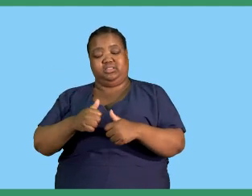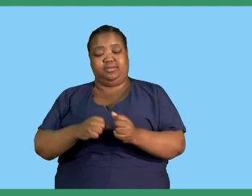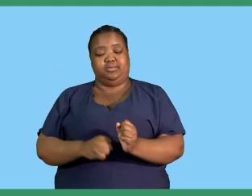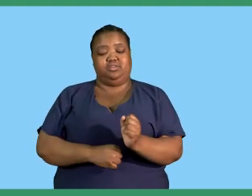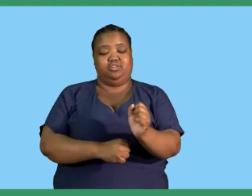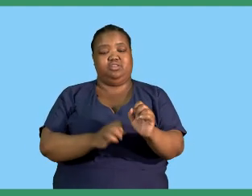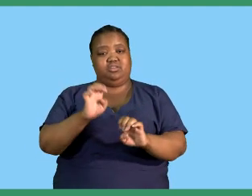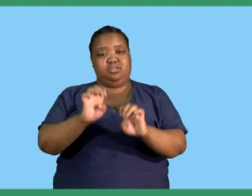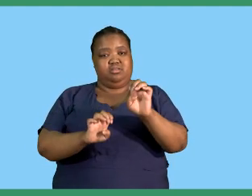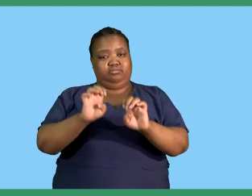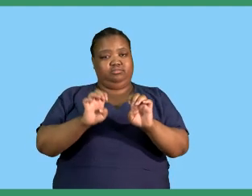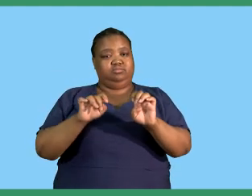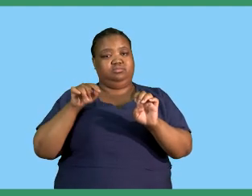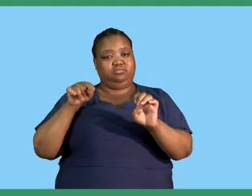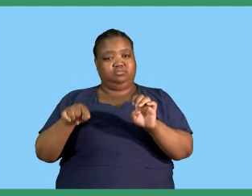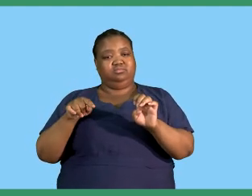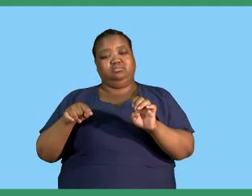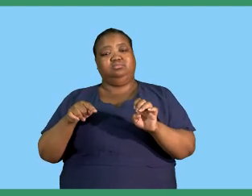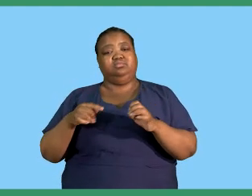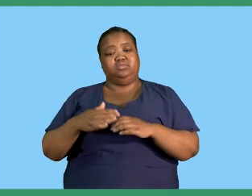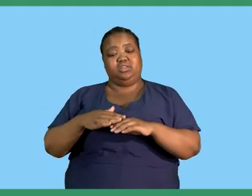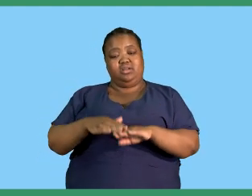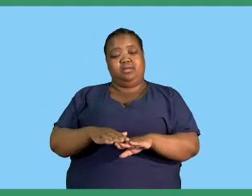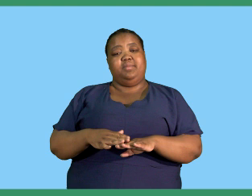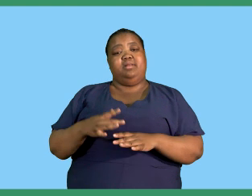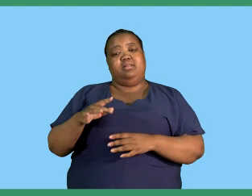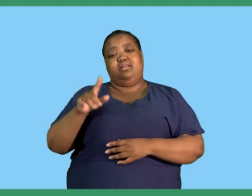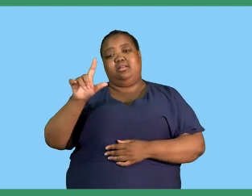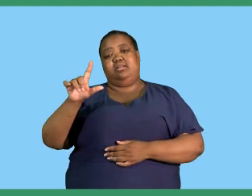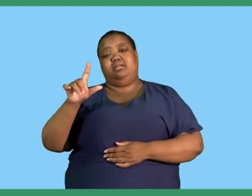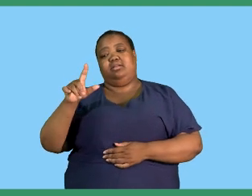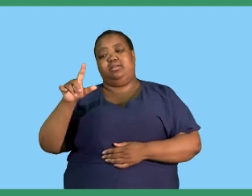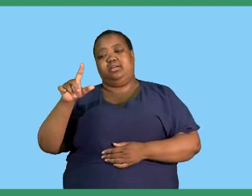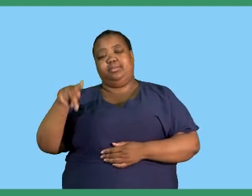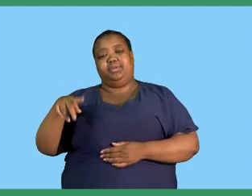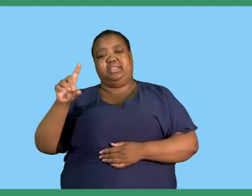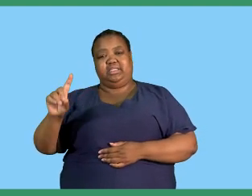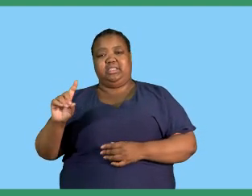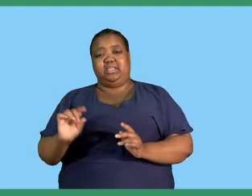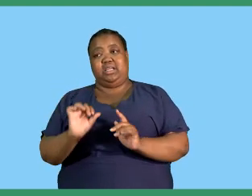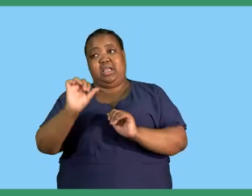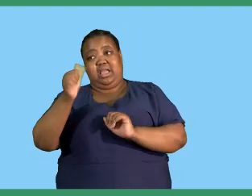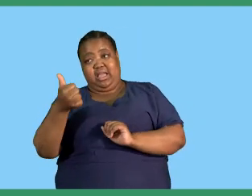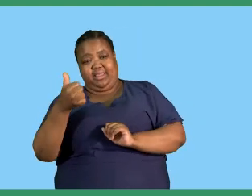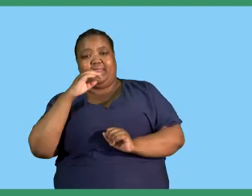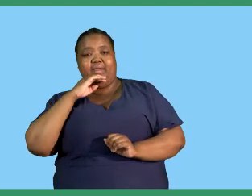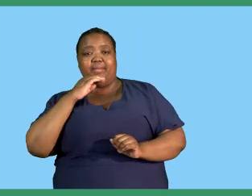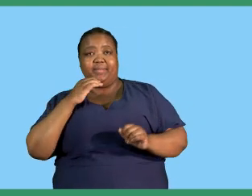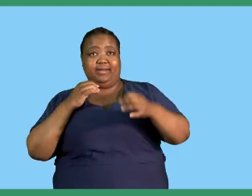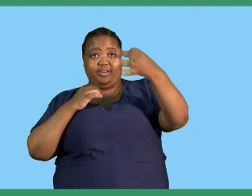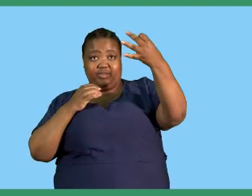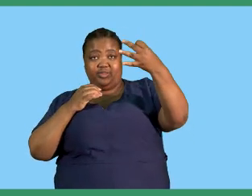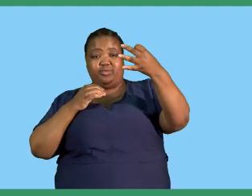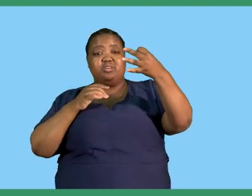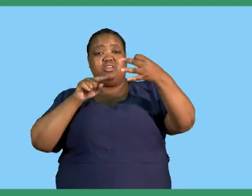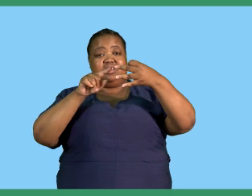strategy evaluation that could be applied by LPD. Other steps. What does other mean? Other, it means other than the 3